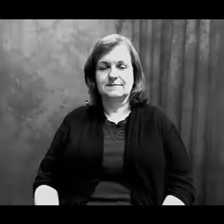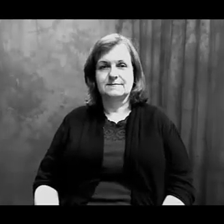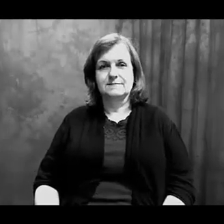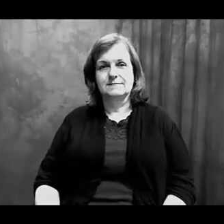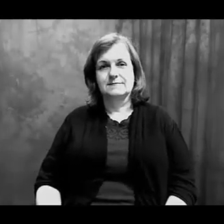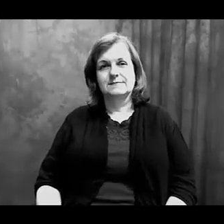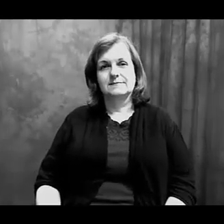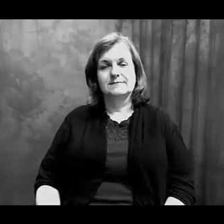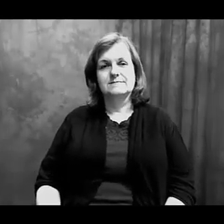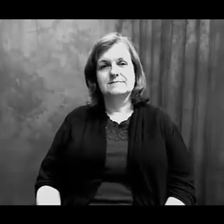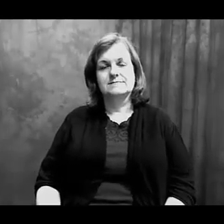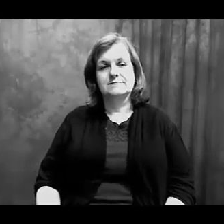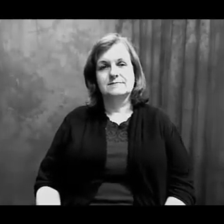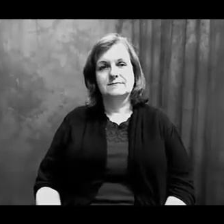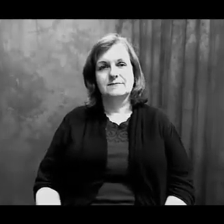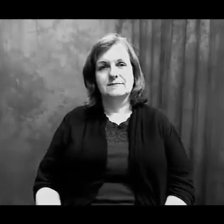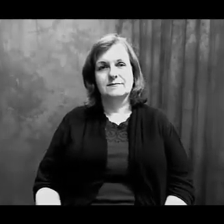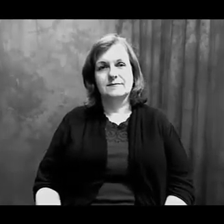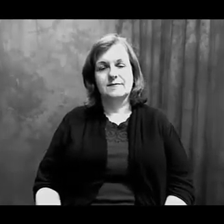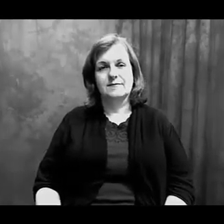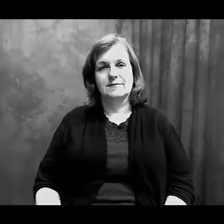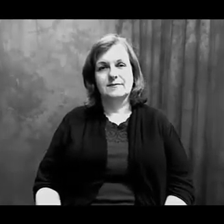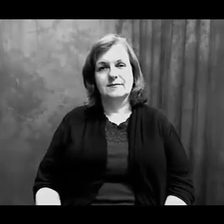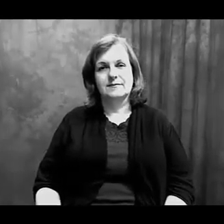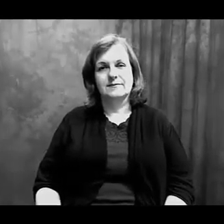And if the pressure in